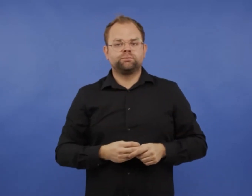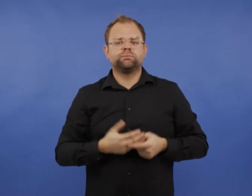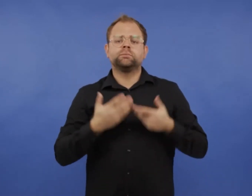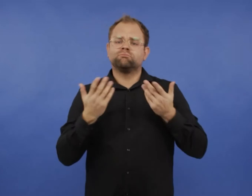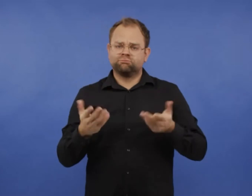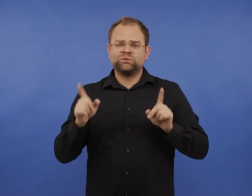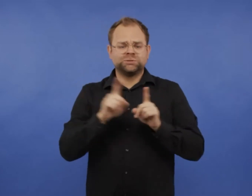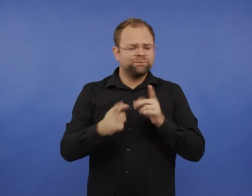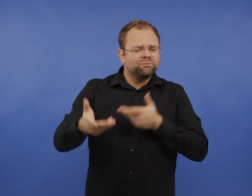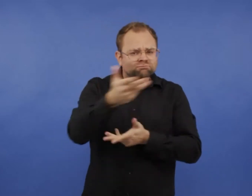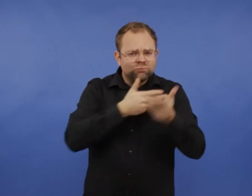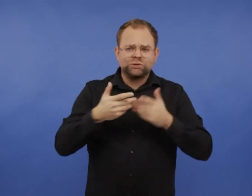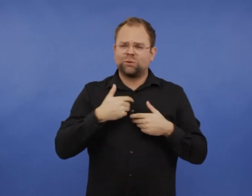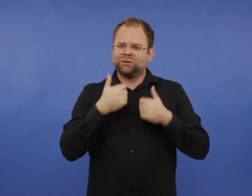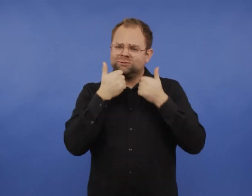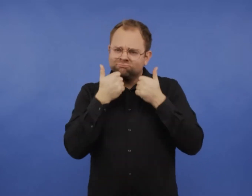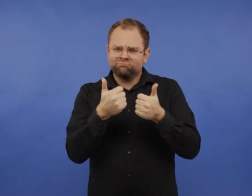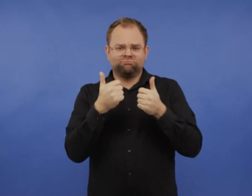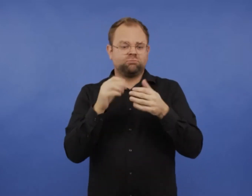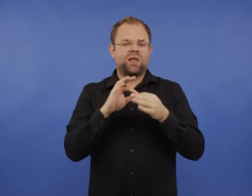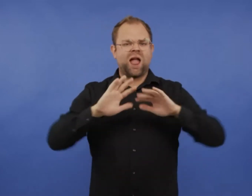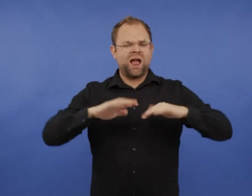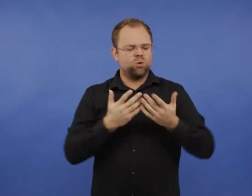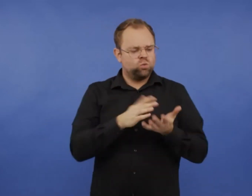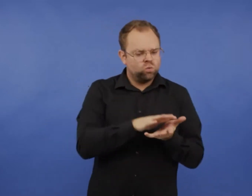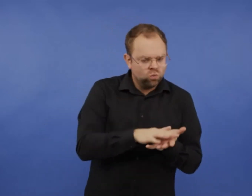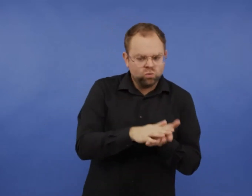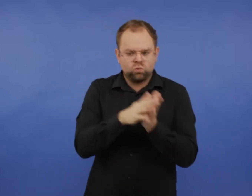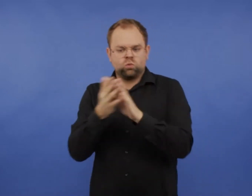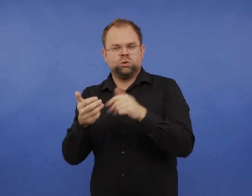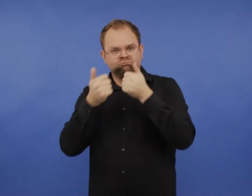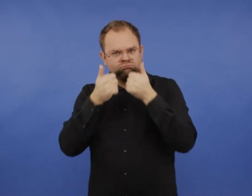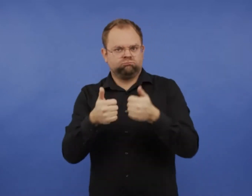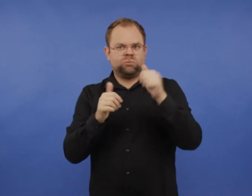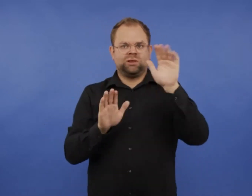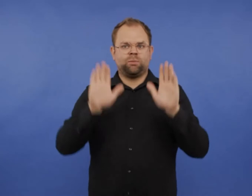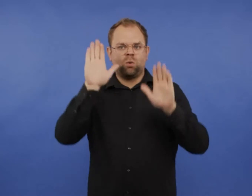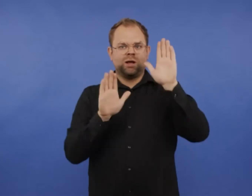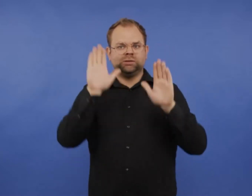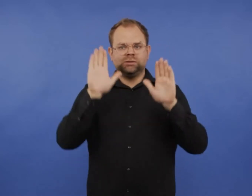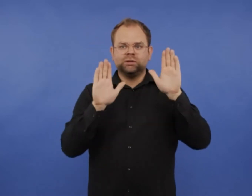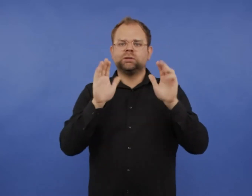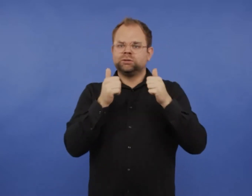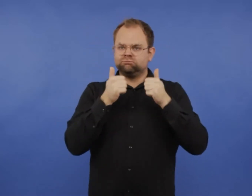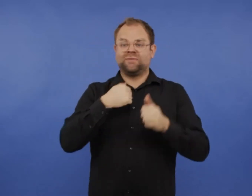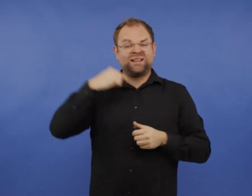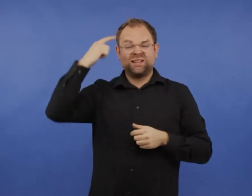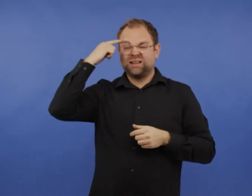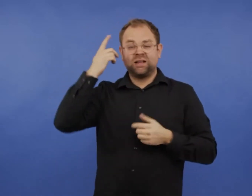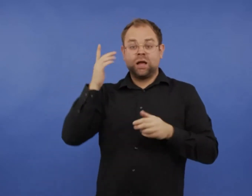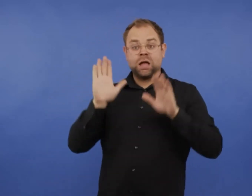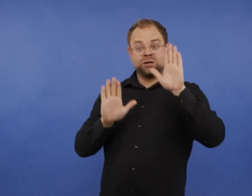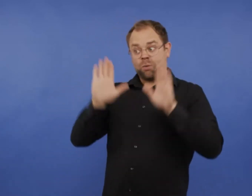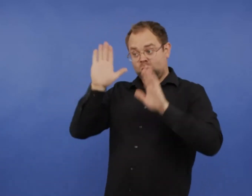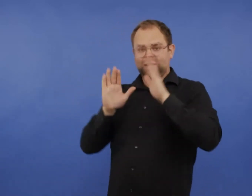and conflict. And hopefully none of these recommendations would be of use. And I think persons with disabilities, as